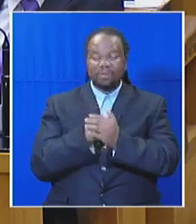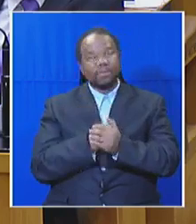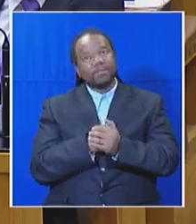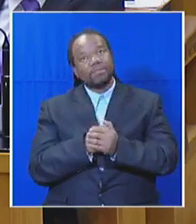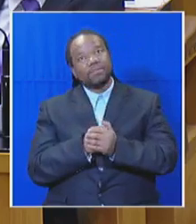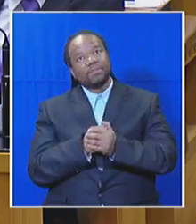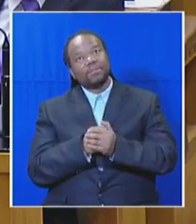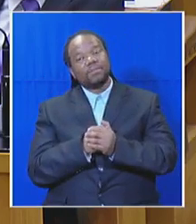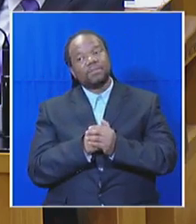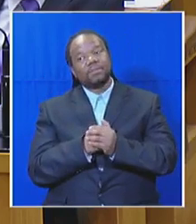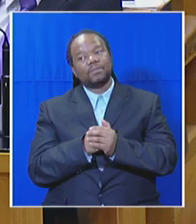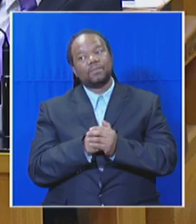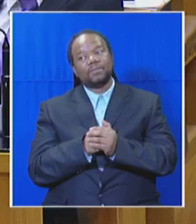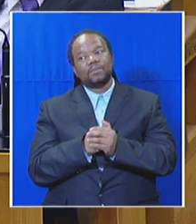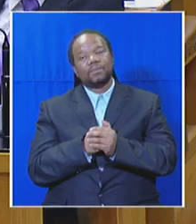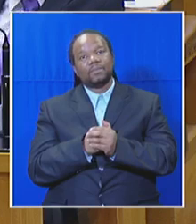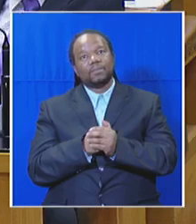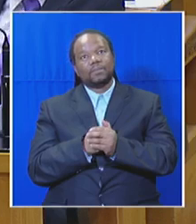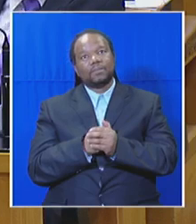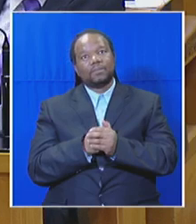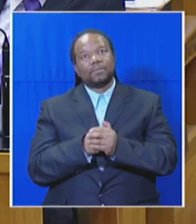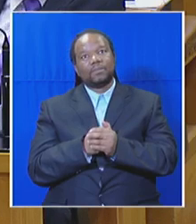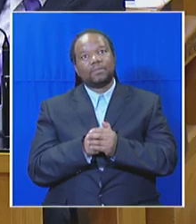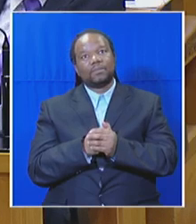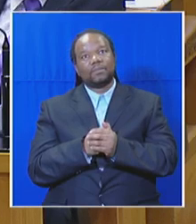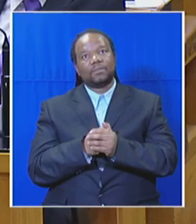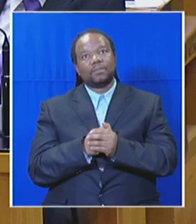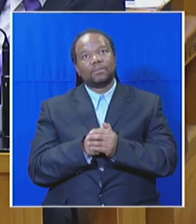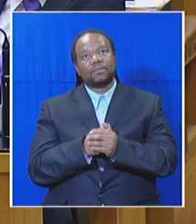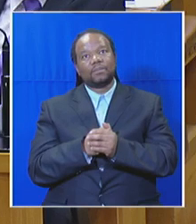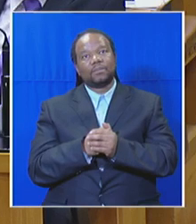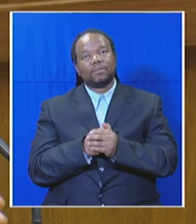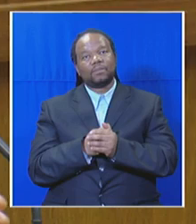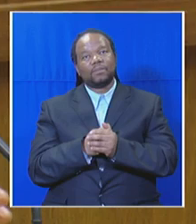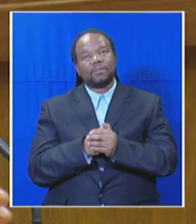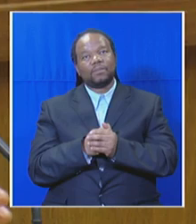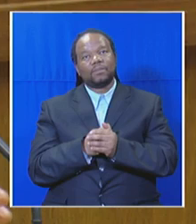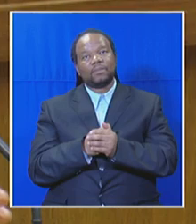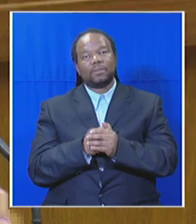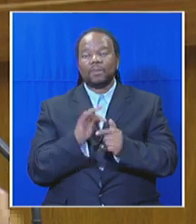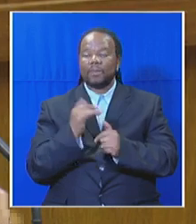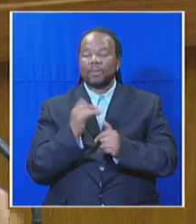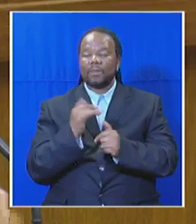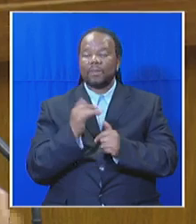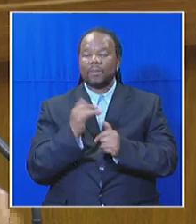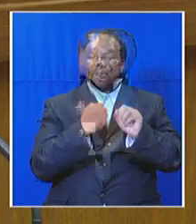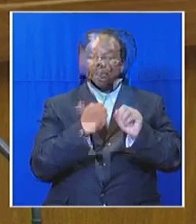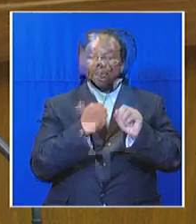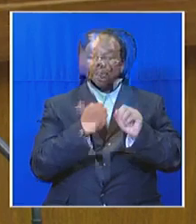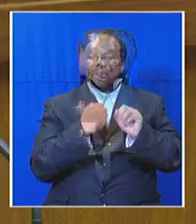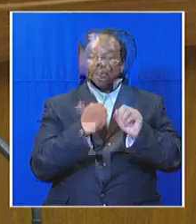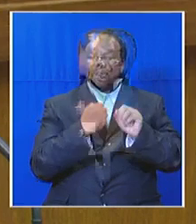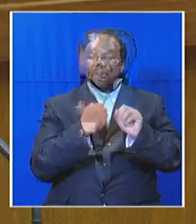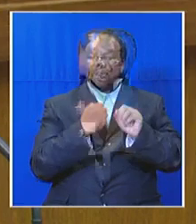When I was putting a plan. So all I'm saying, the principle worked